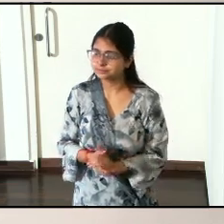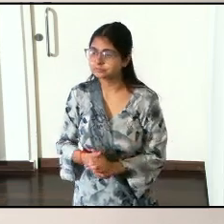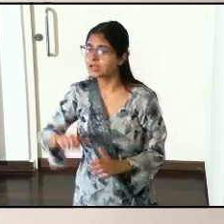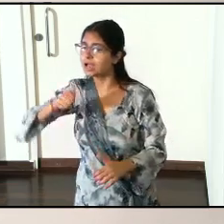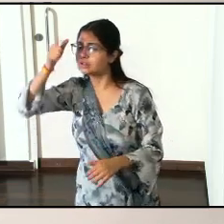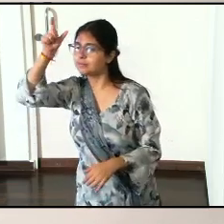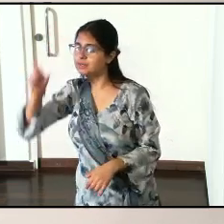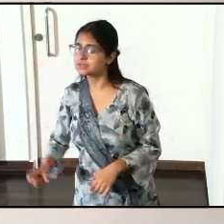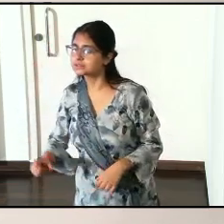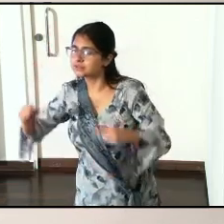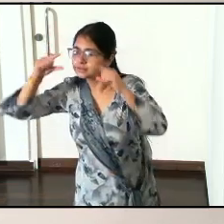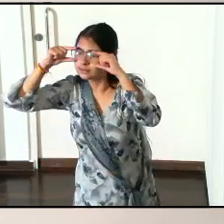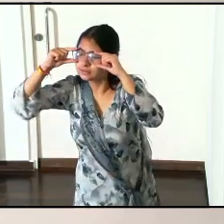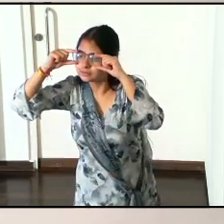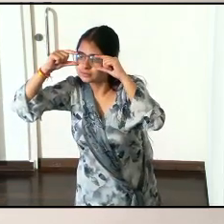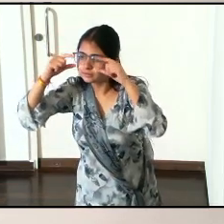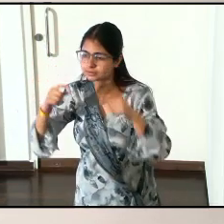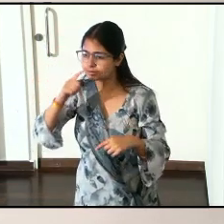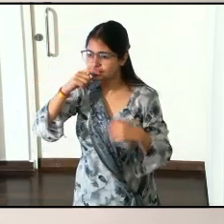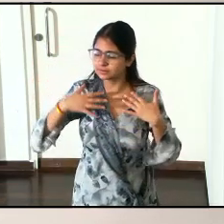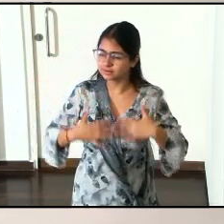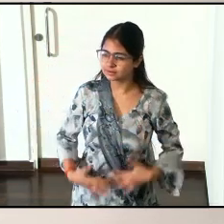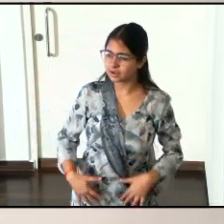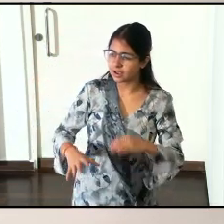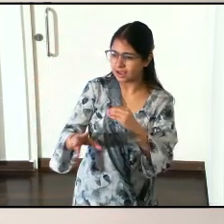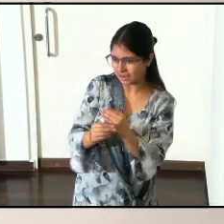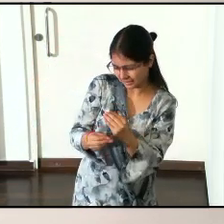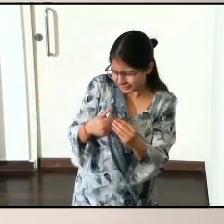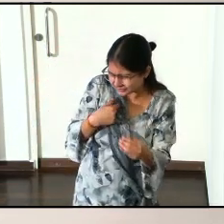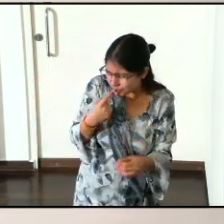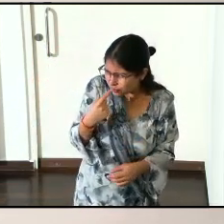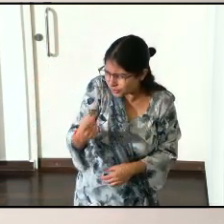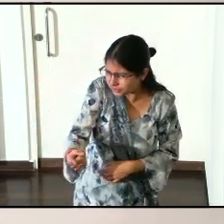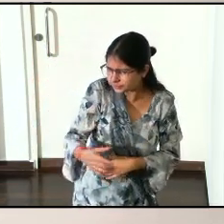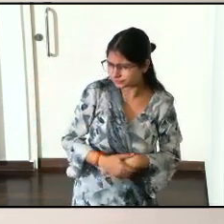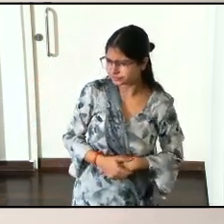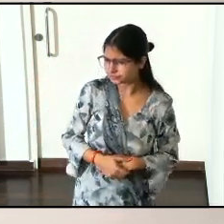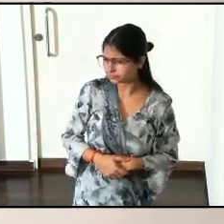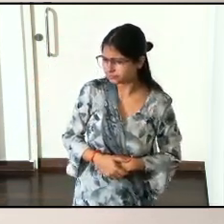Yes. I think also, we get...